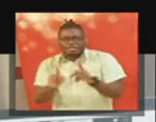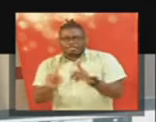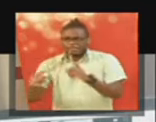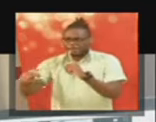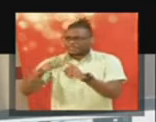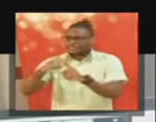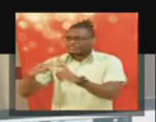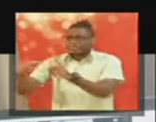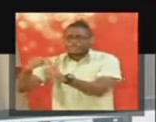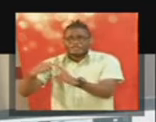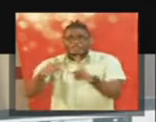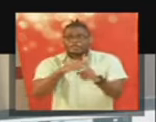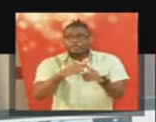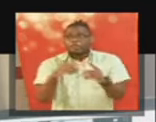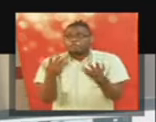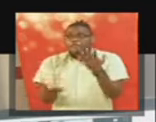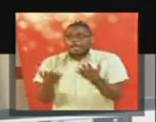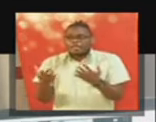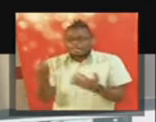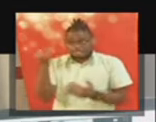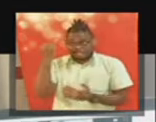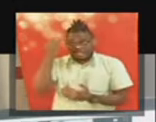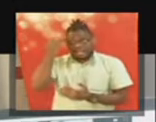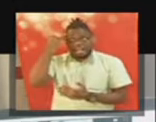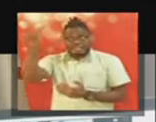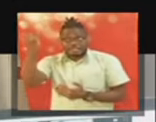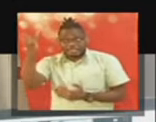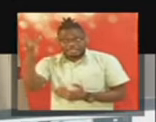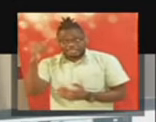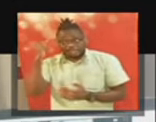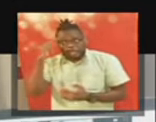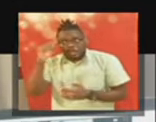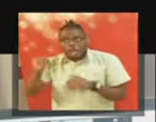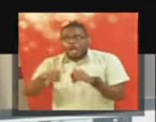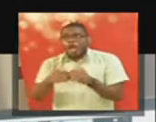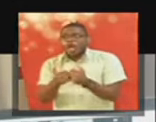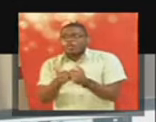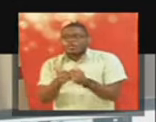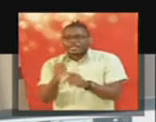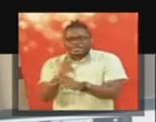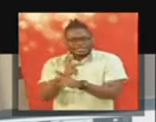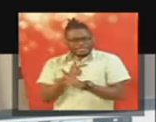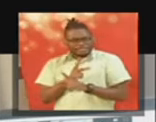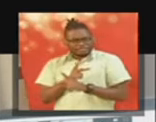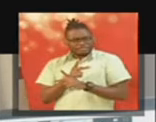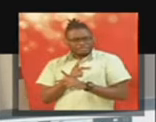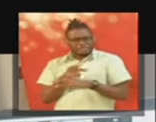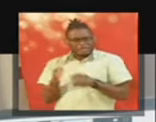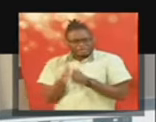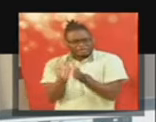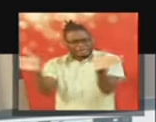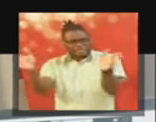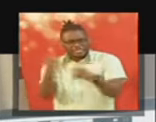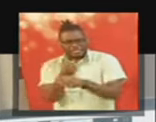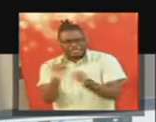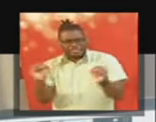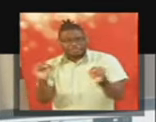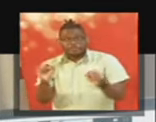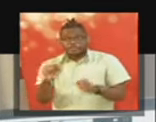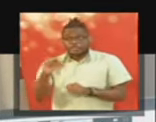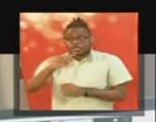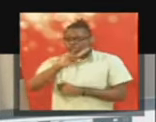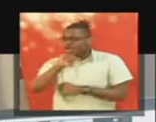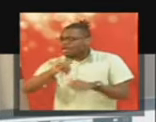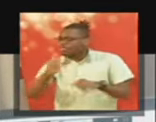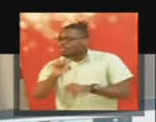worthy of pursuing, again, in the interest of public safety? And Dr. Parshuram, I don't know if you may have probably been